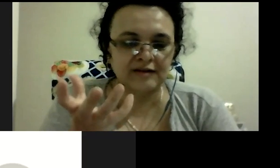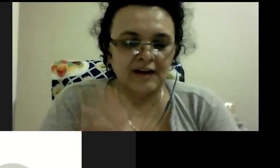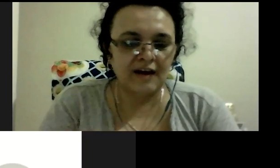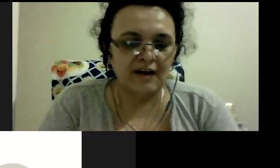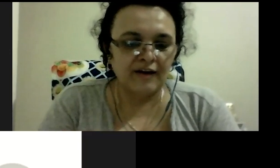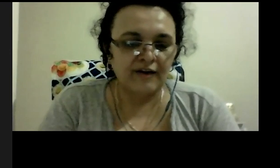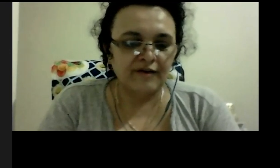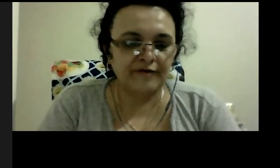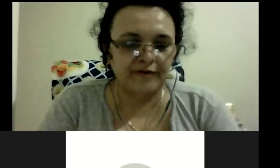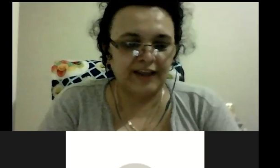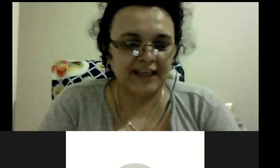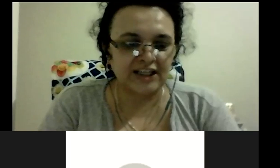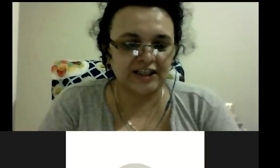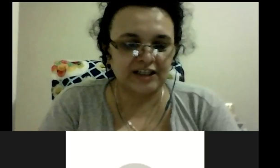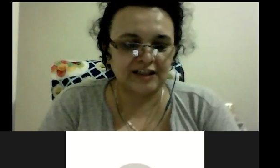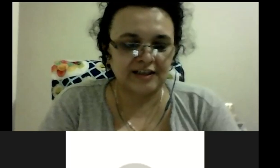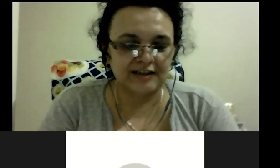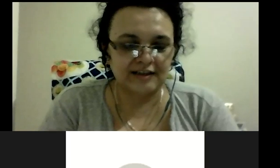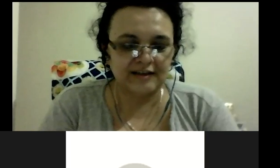crust for the